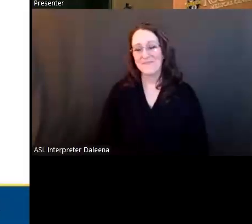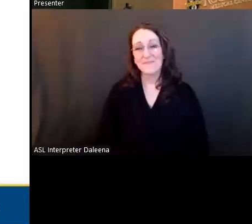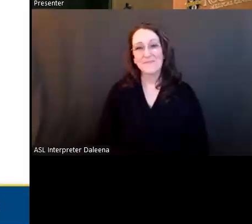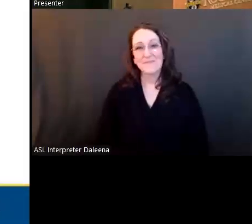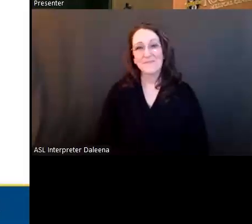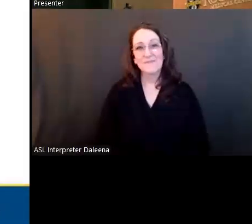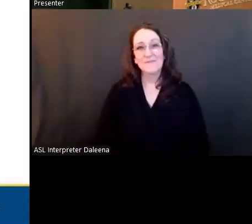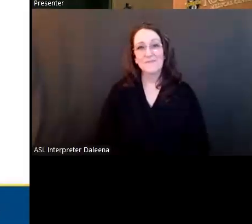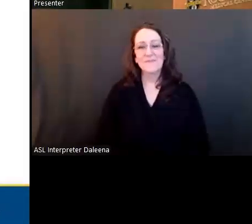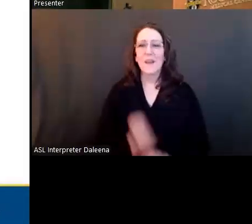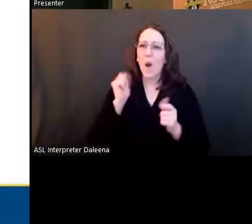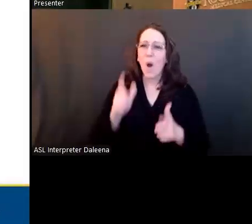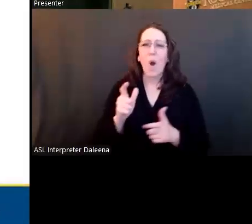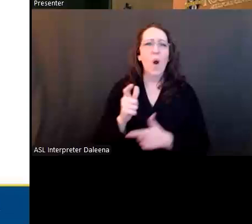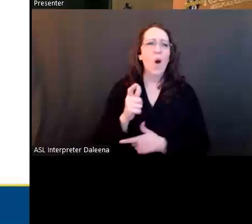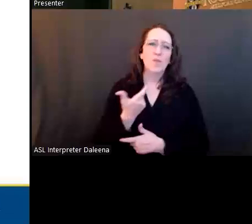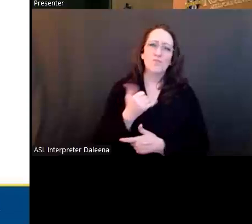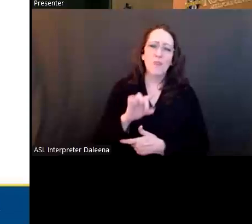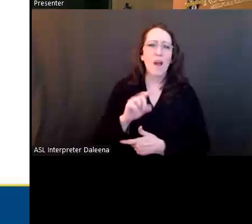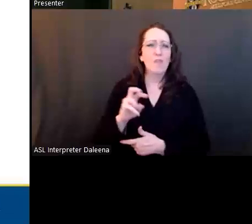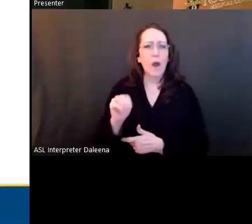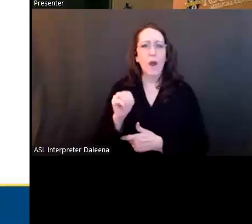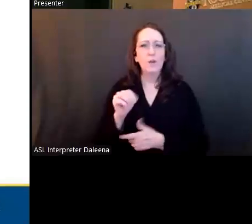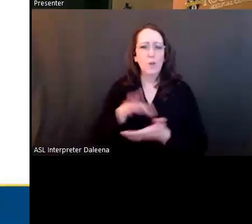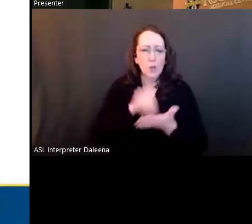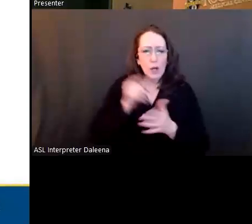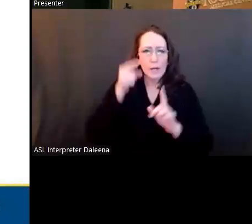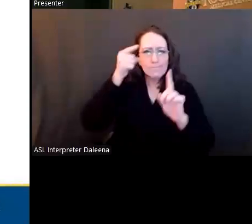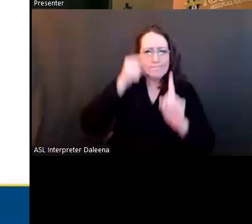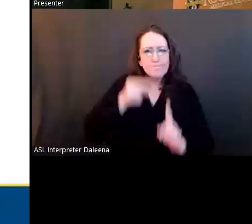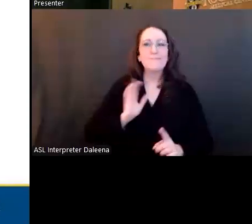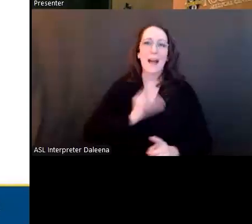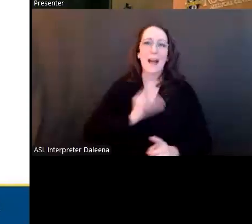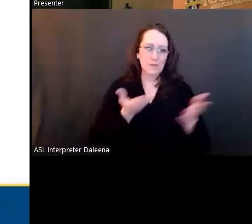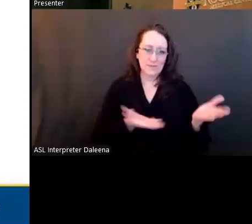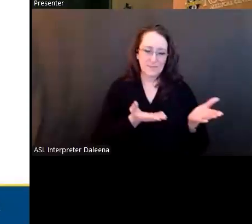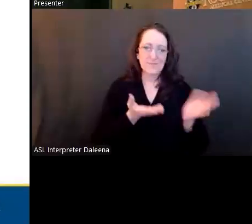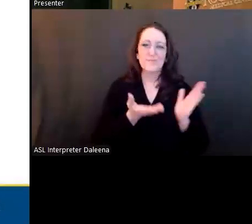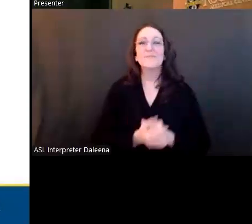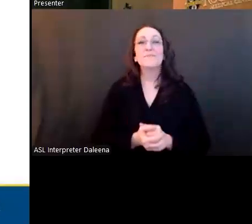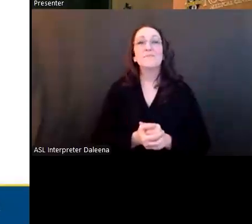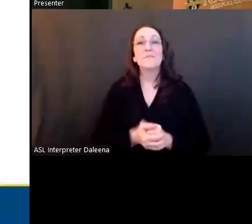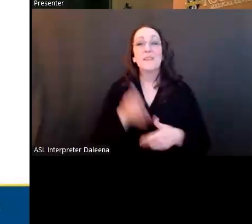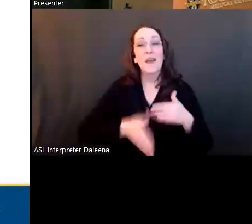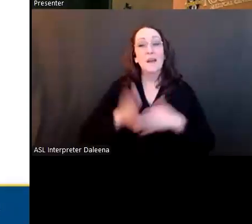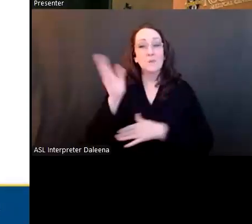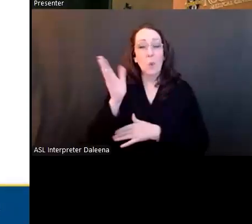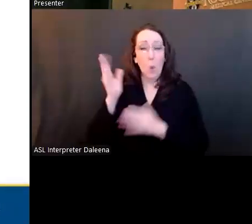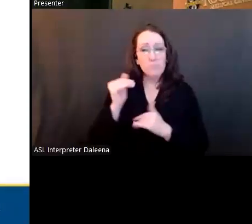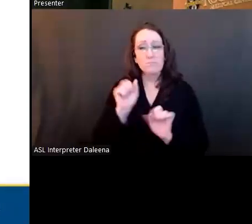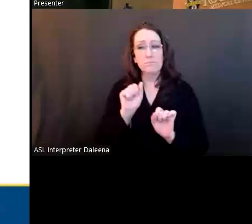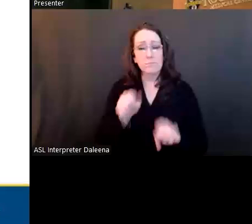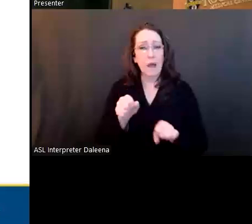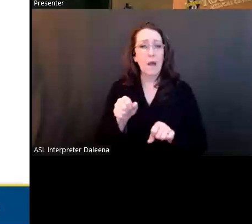Of course, every grand rounds needs learning objectives, and these are ours. By the end of this presentation, I hope you'll be